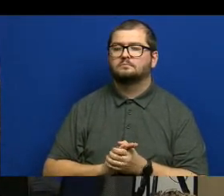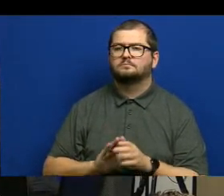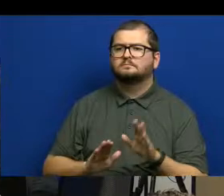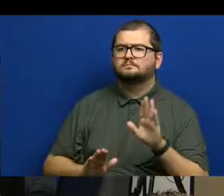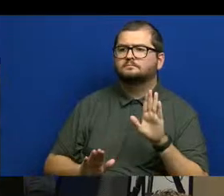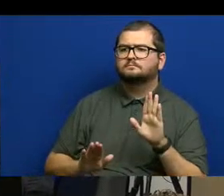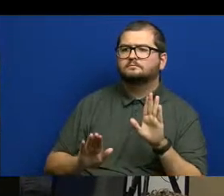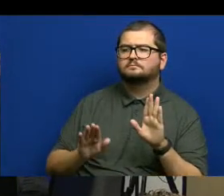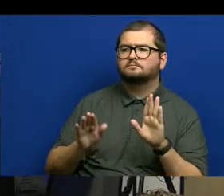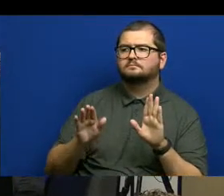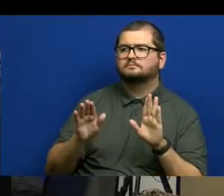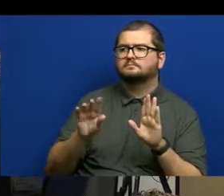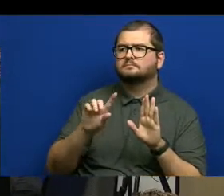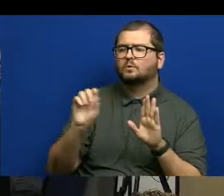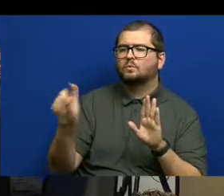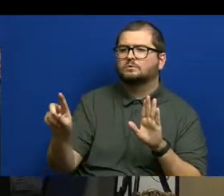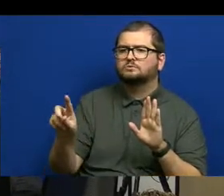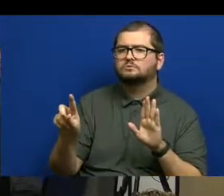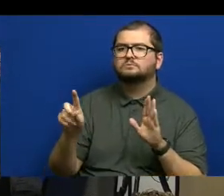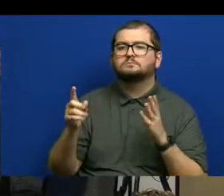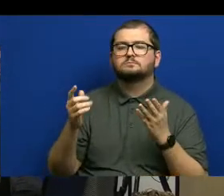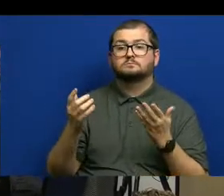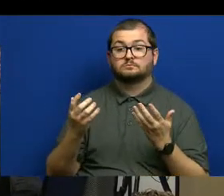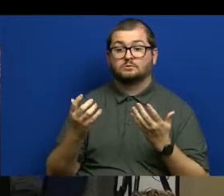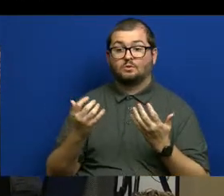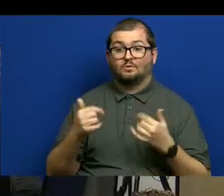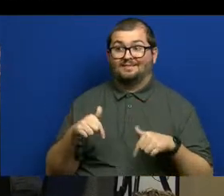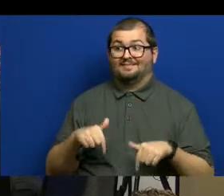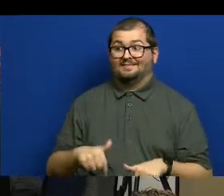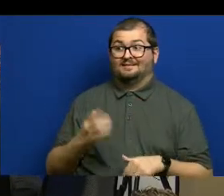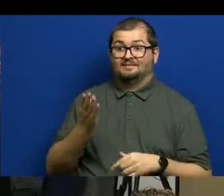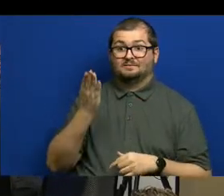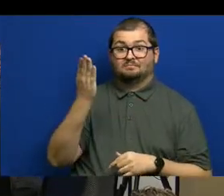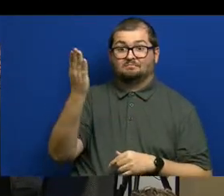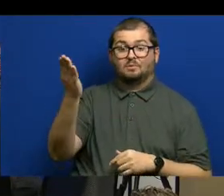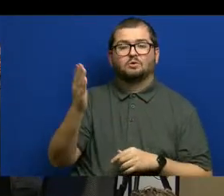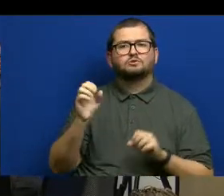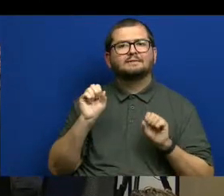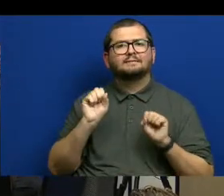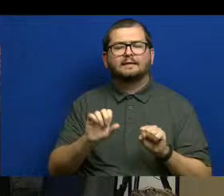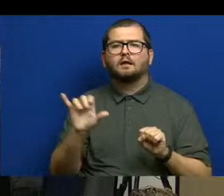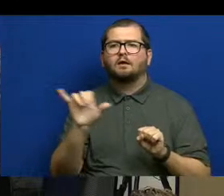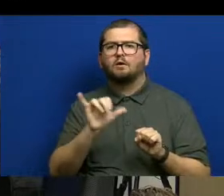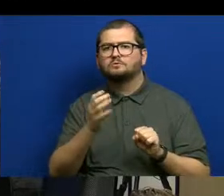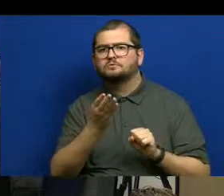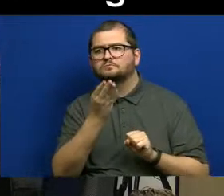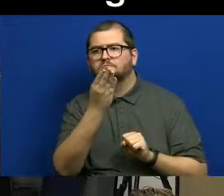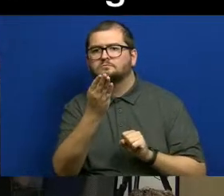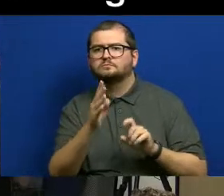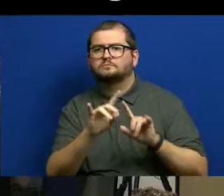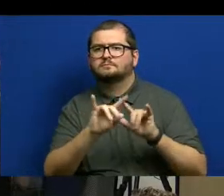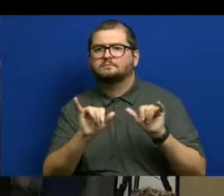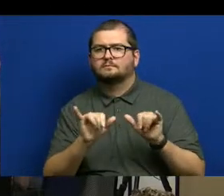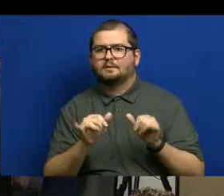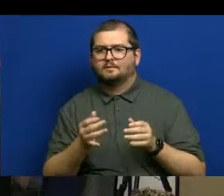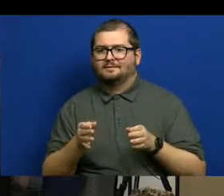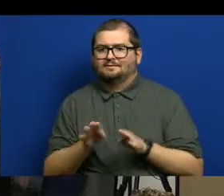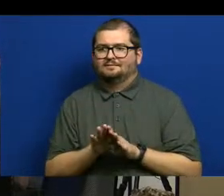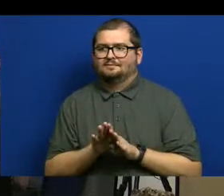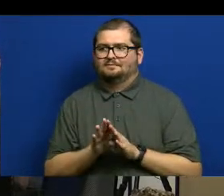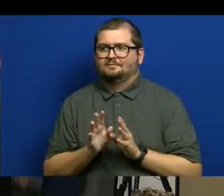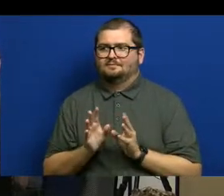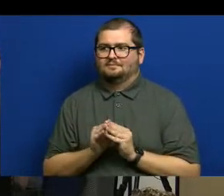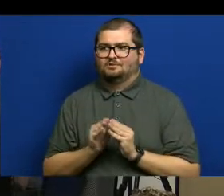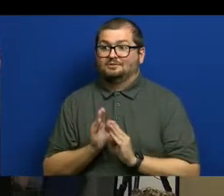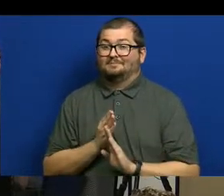Question. Whatever the vote on this motion, could I also move that we go into executive session before